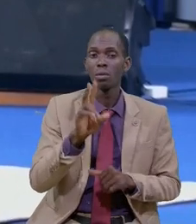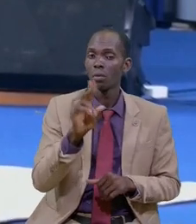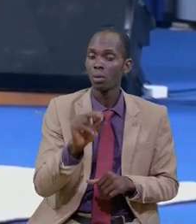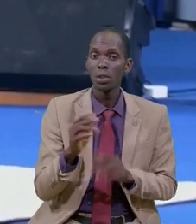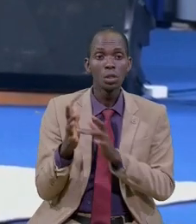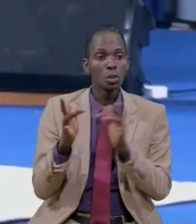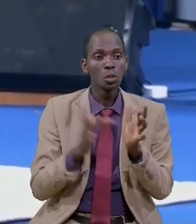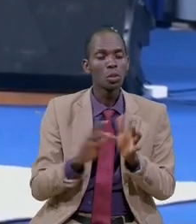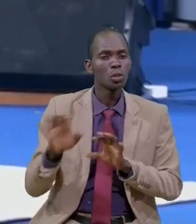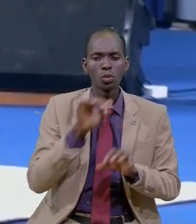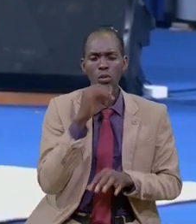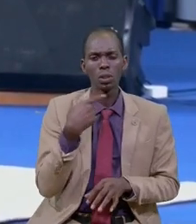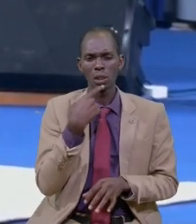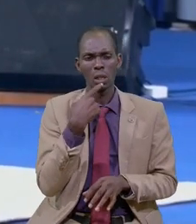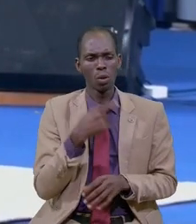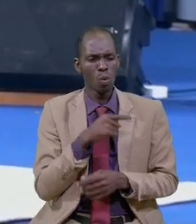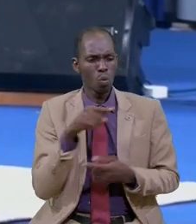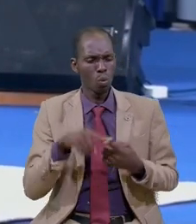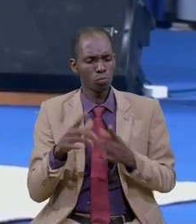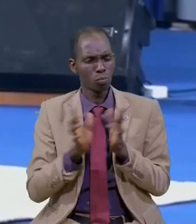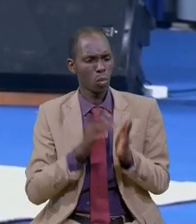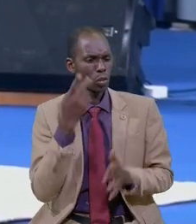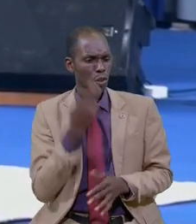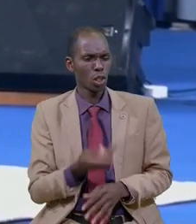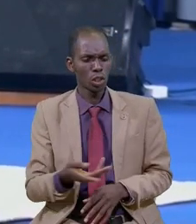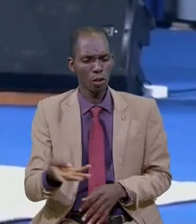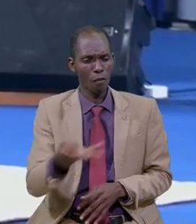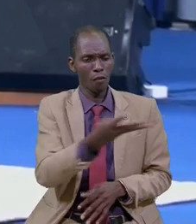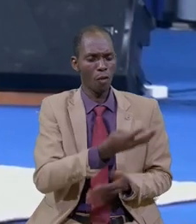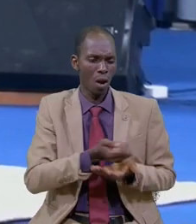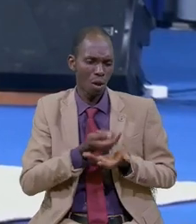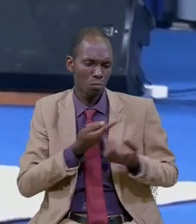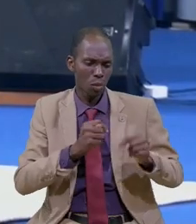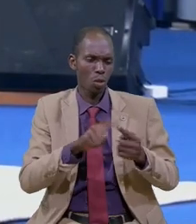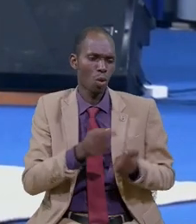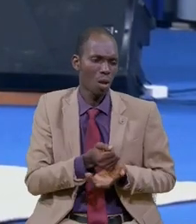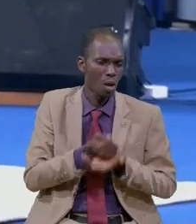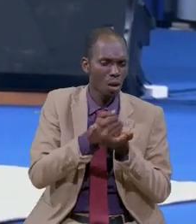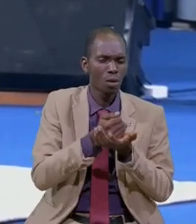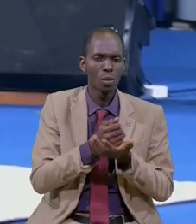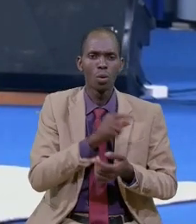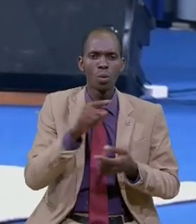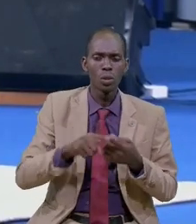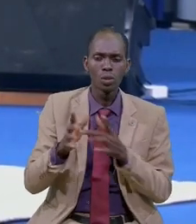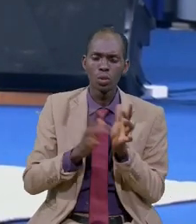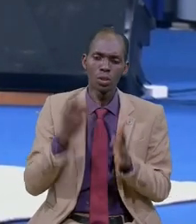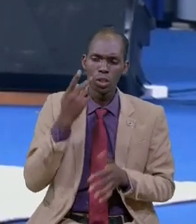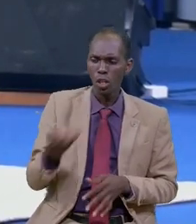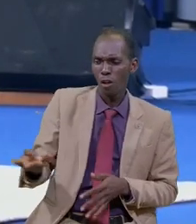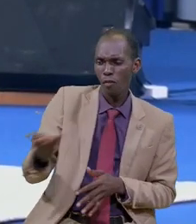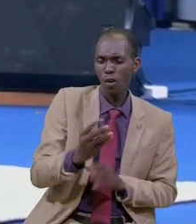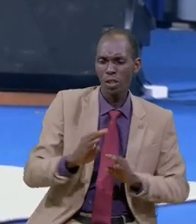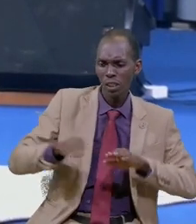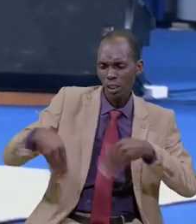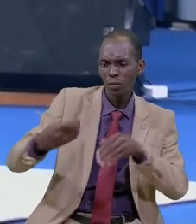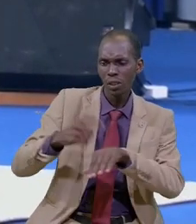when he saw their help, when he saw the time they gave to the man. He said when he